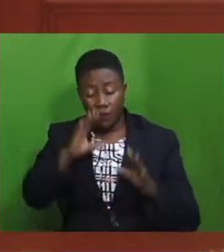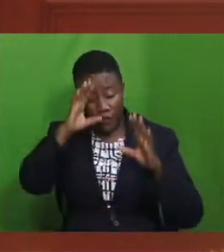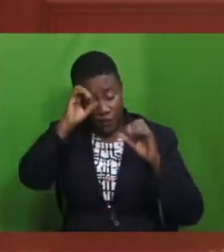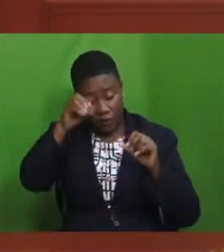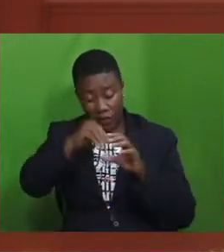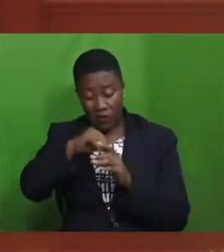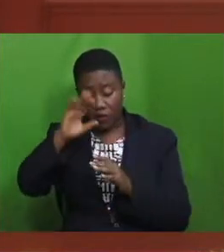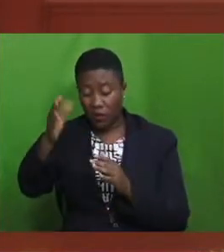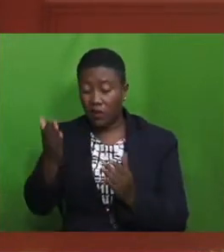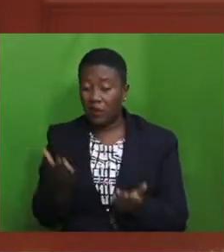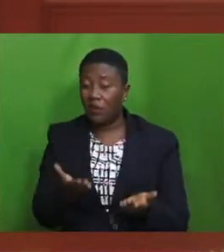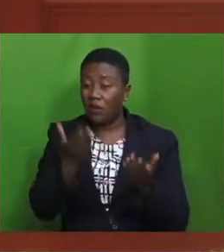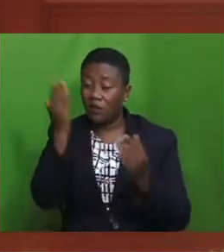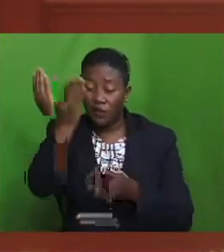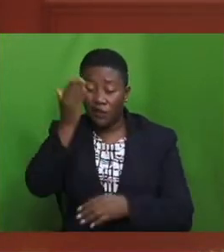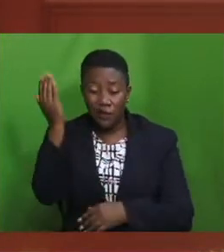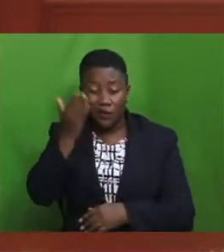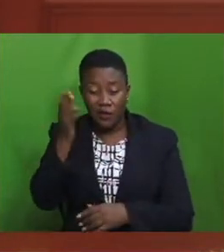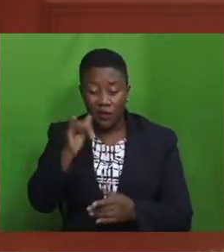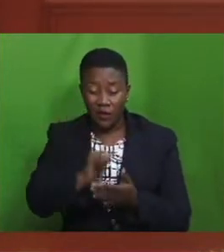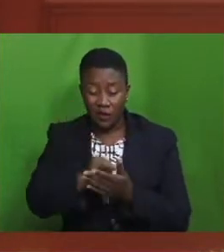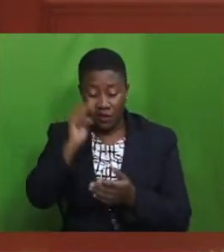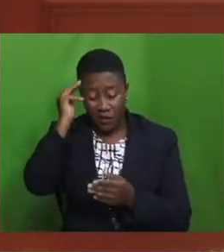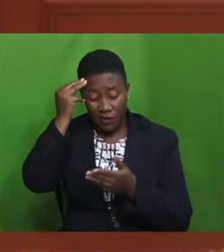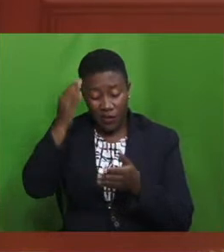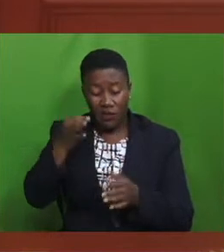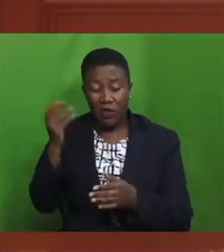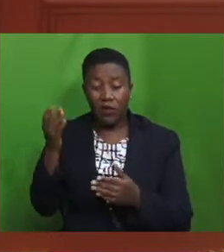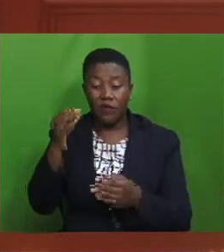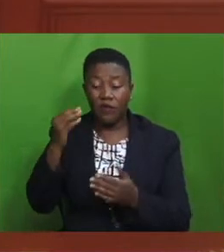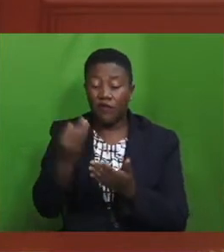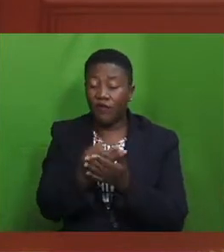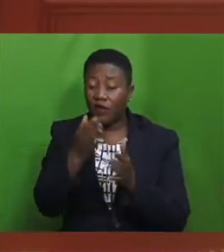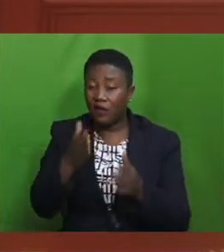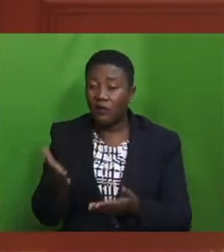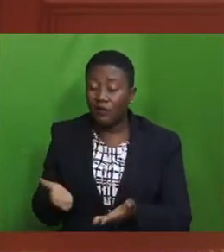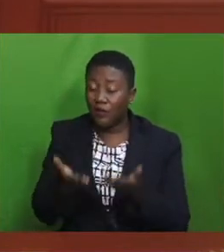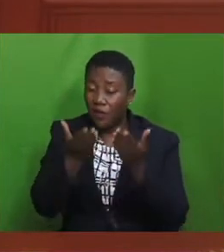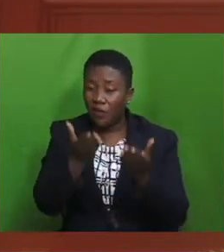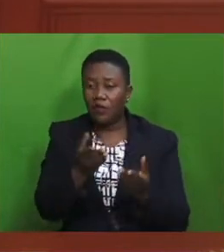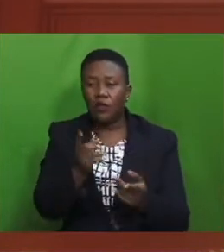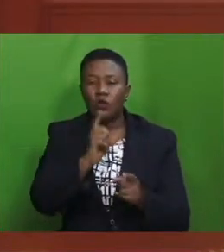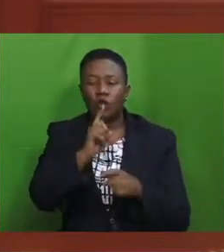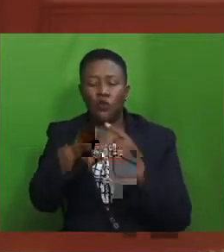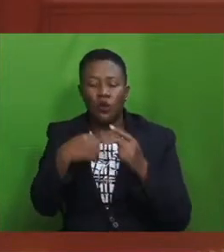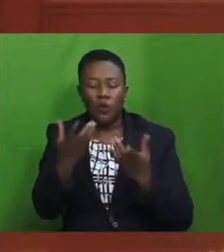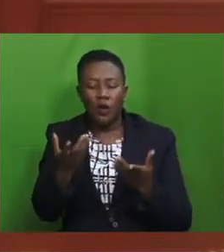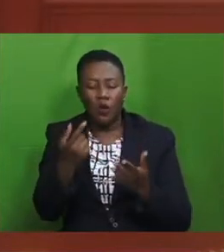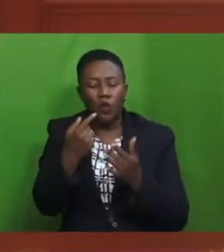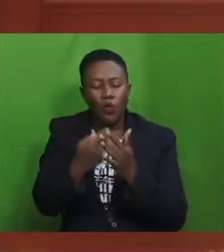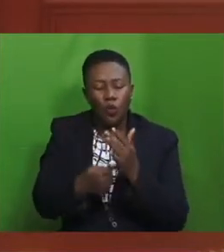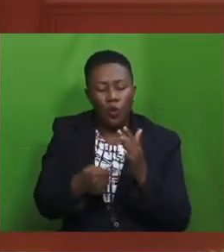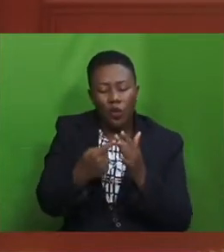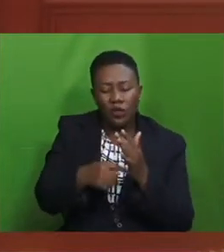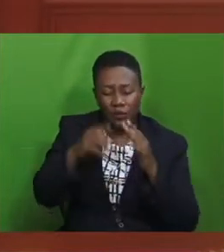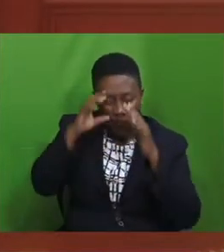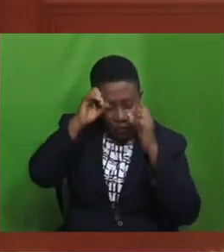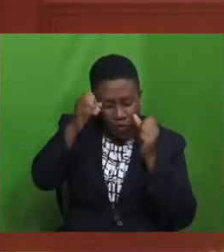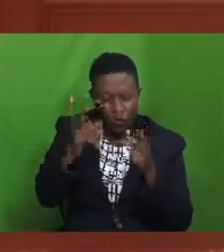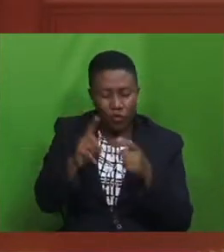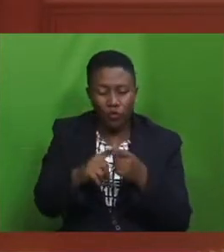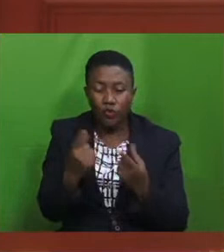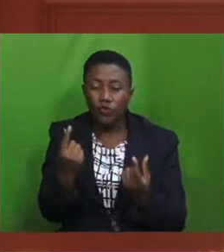was presented by the Honorable Minister of Finance, talks about what the President went to do